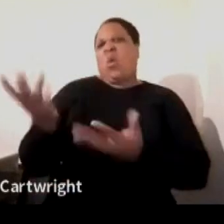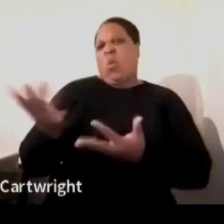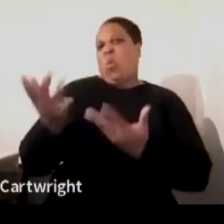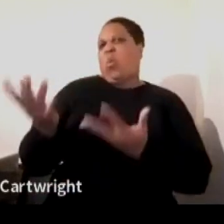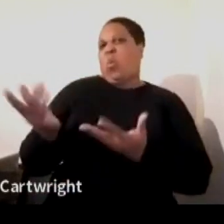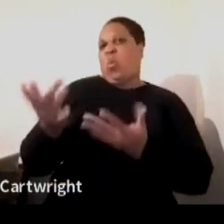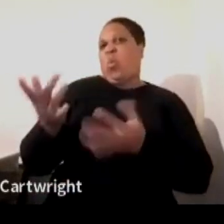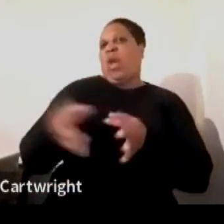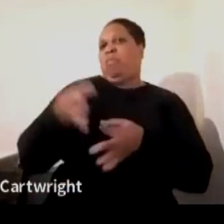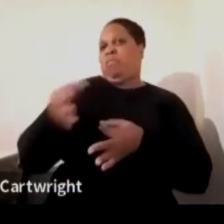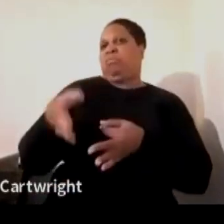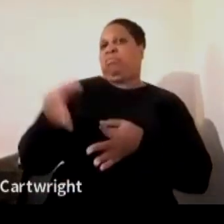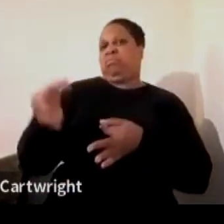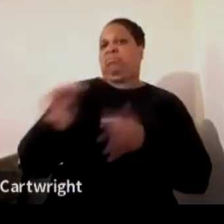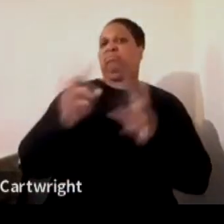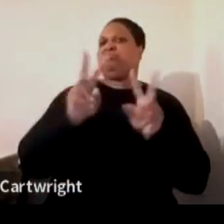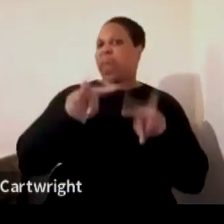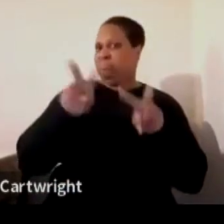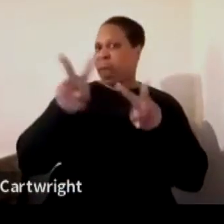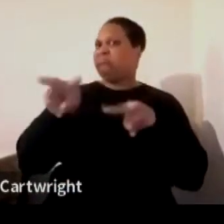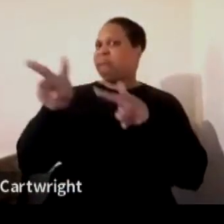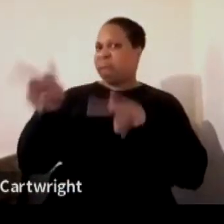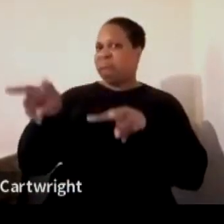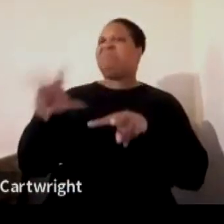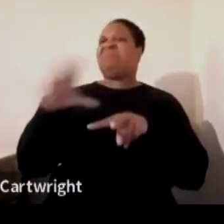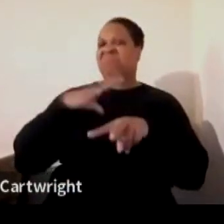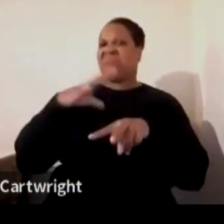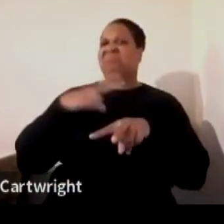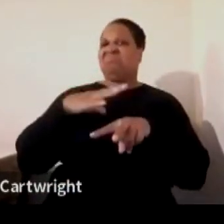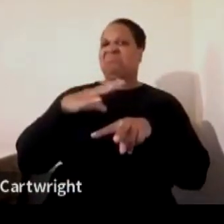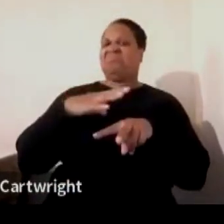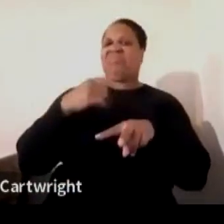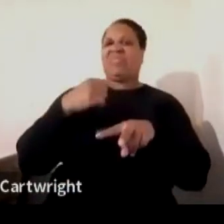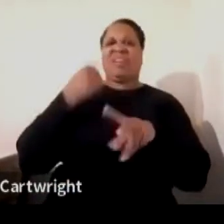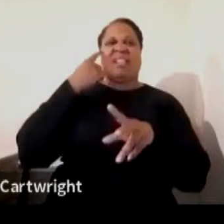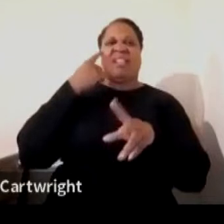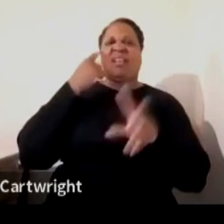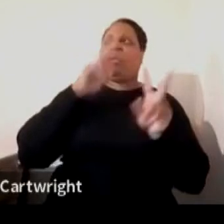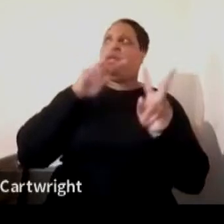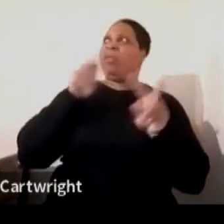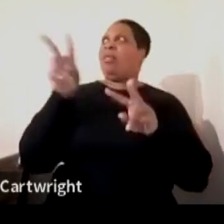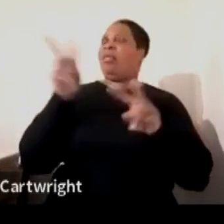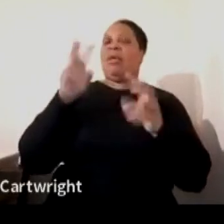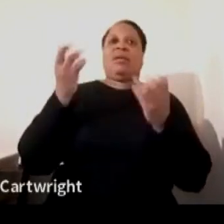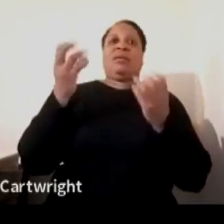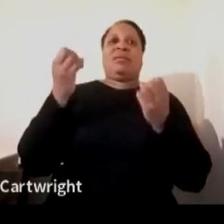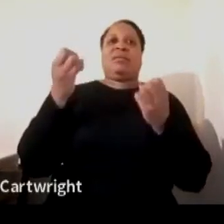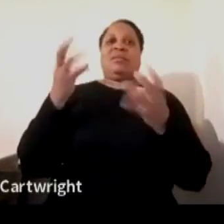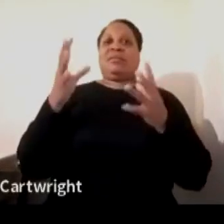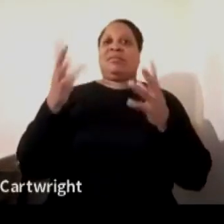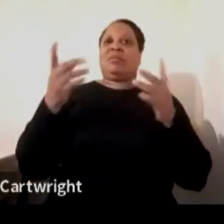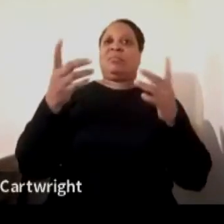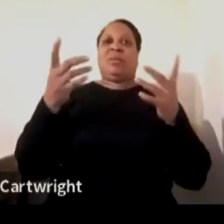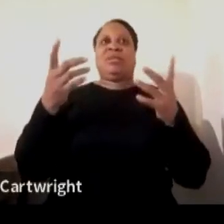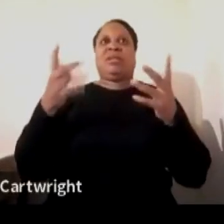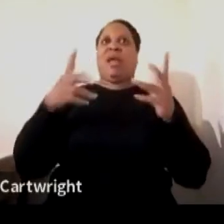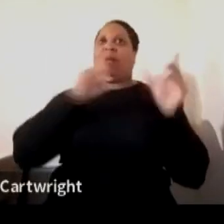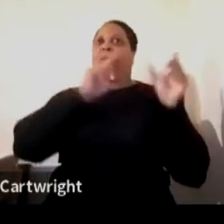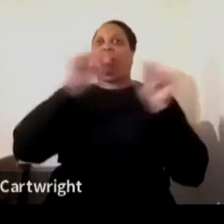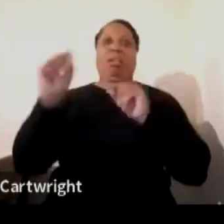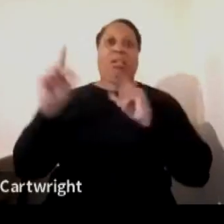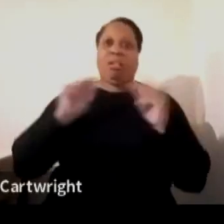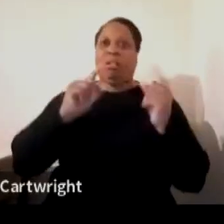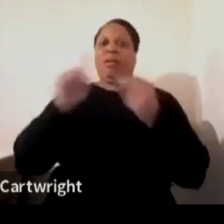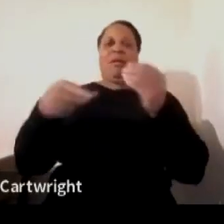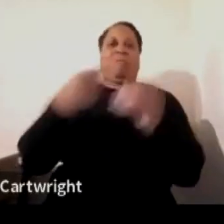where they monitor you. Was fine, was looking around. I think obviously there's so much hype around the vaccine that everyone on the first day was